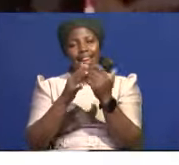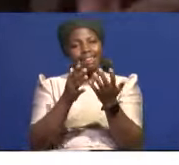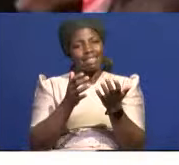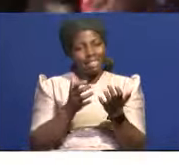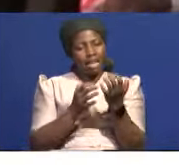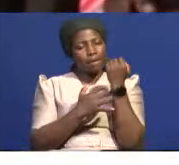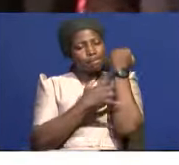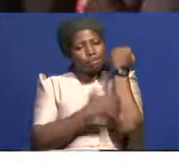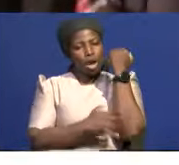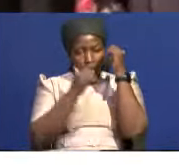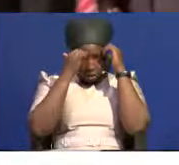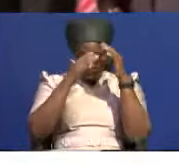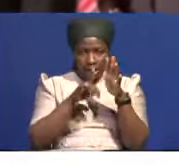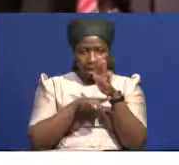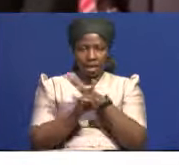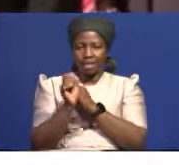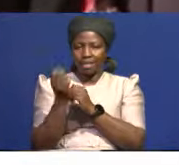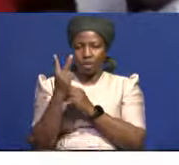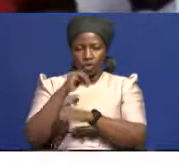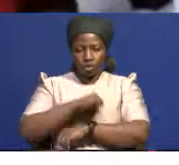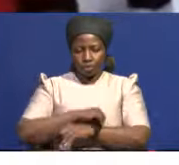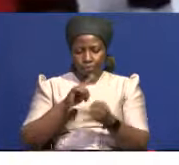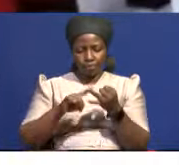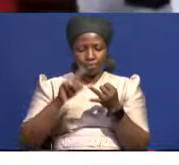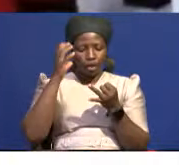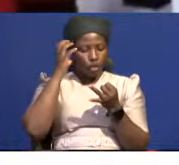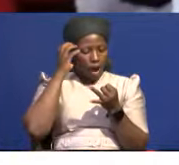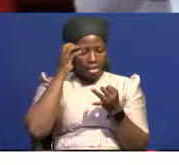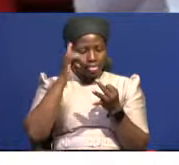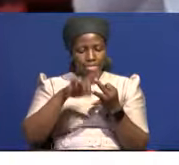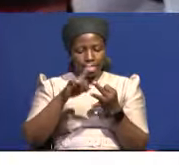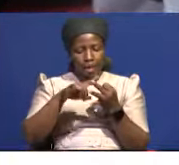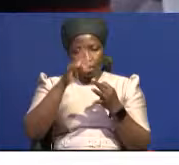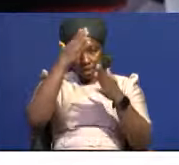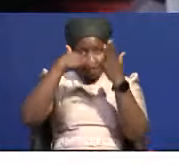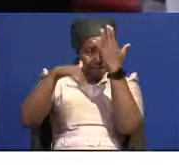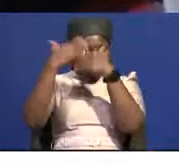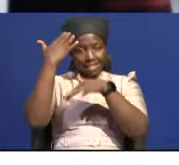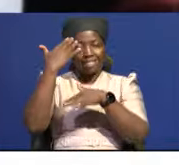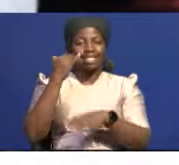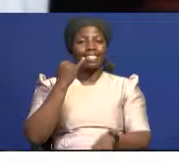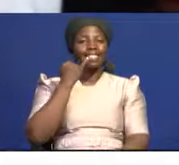students in secondary schools, tertiary colleges, and universities